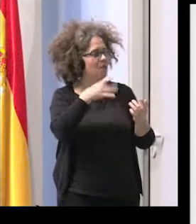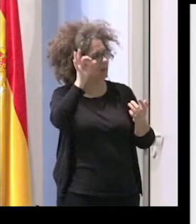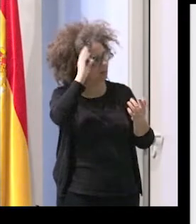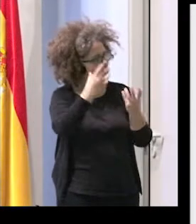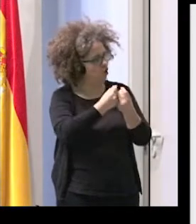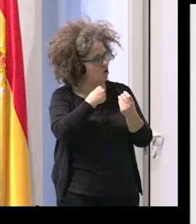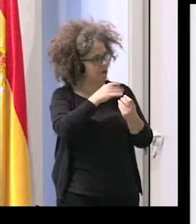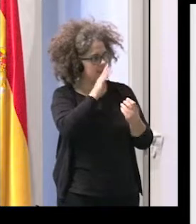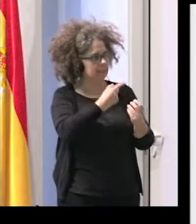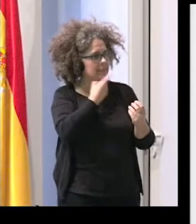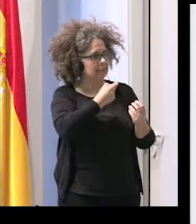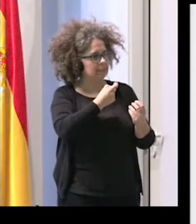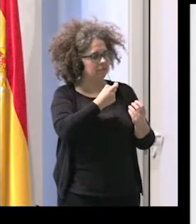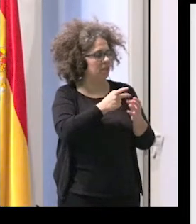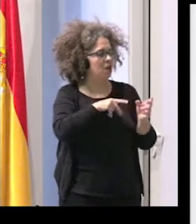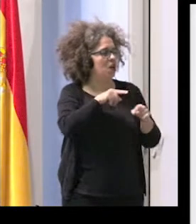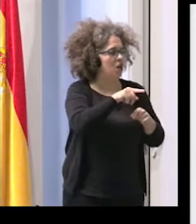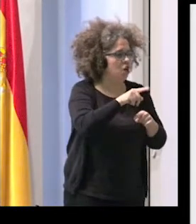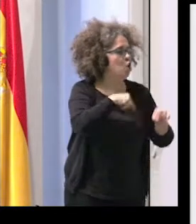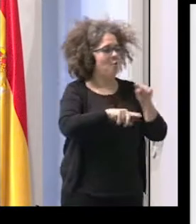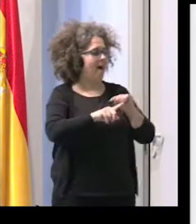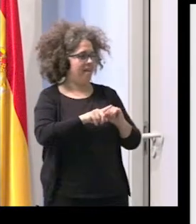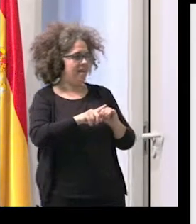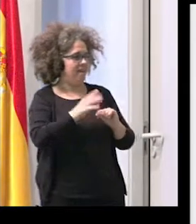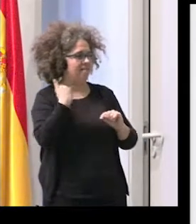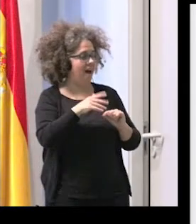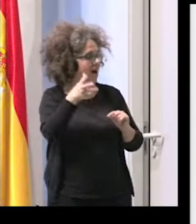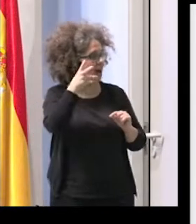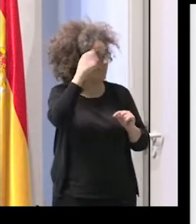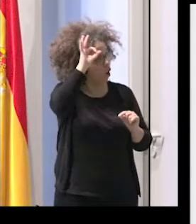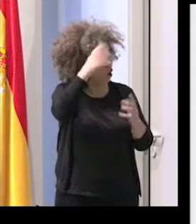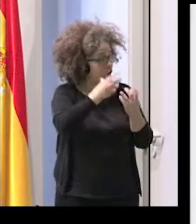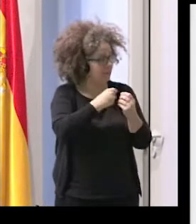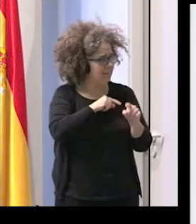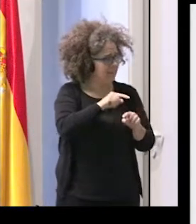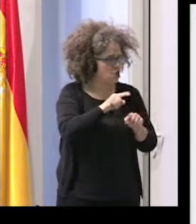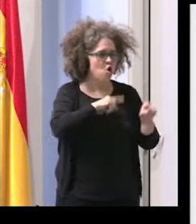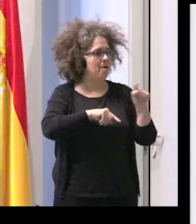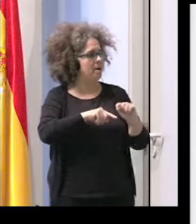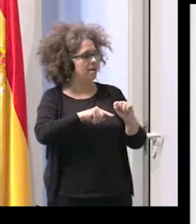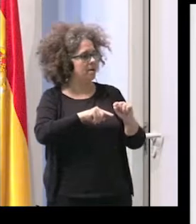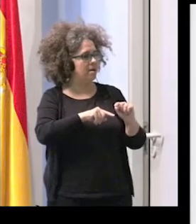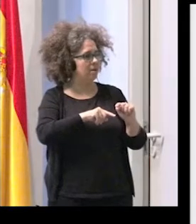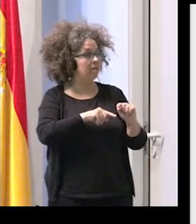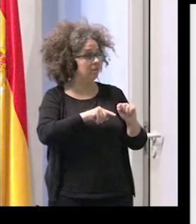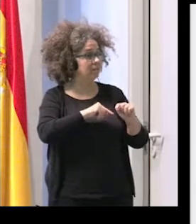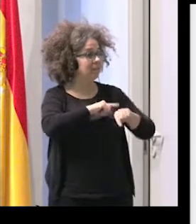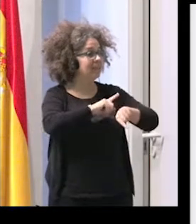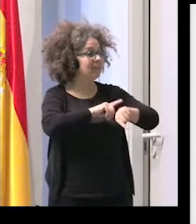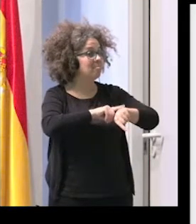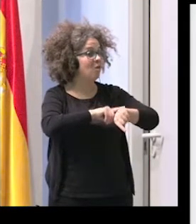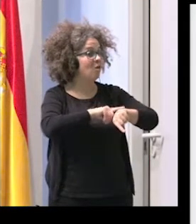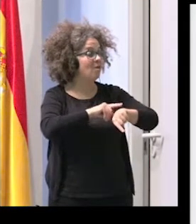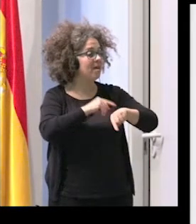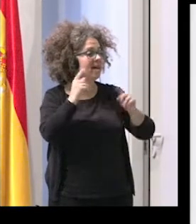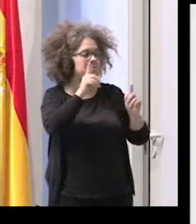here in quiet. So their time spent in quiet goes up and up into adolescence. And that's, we think, telling